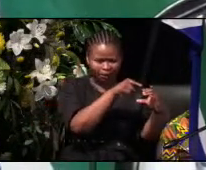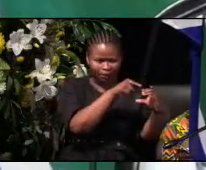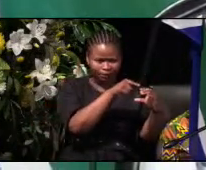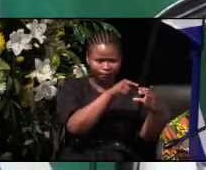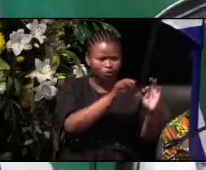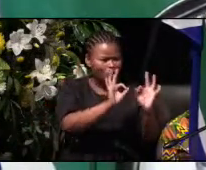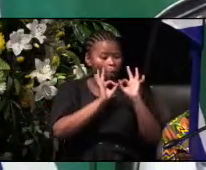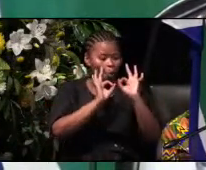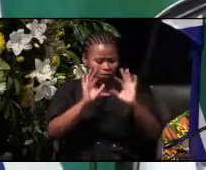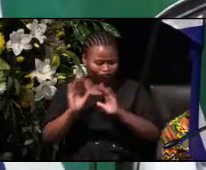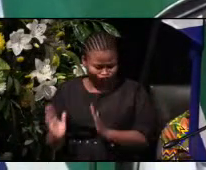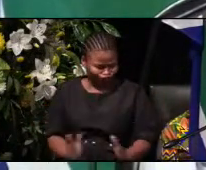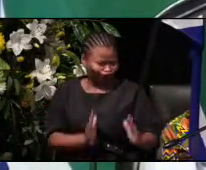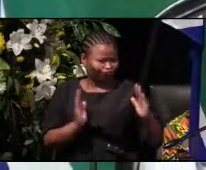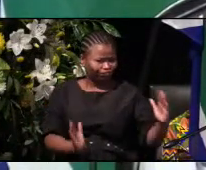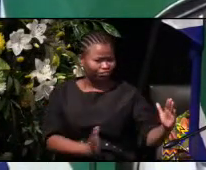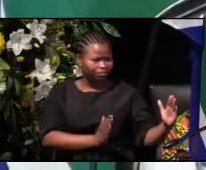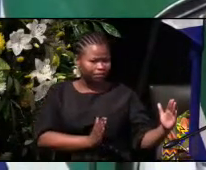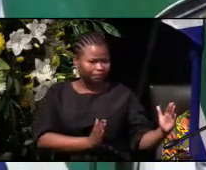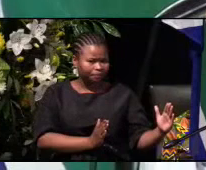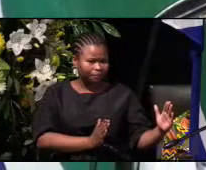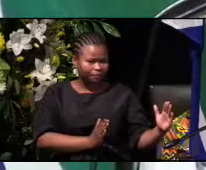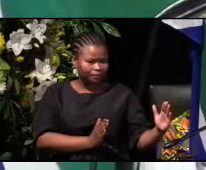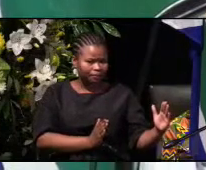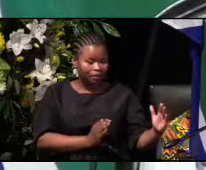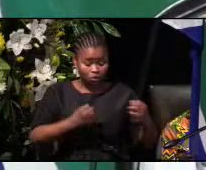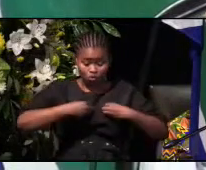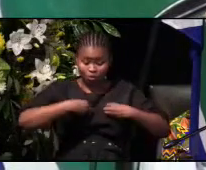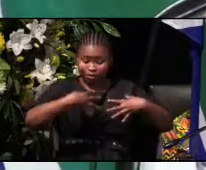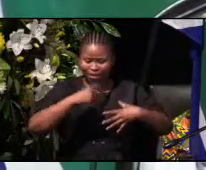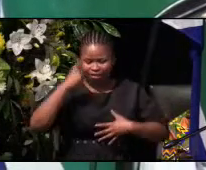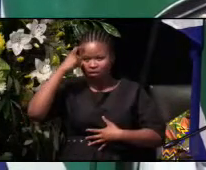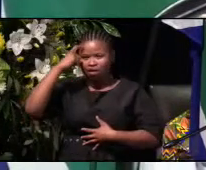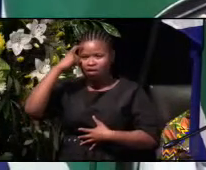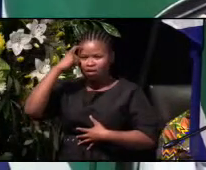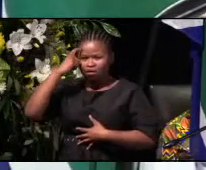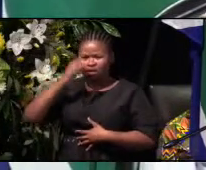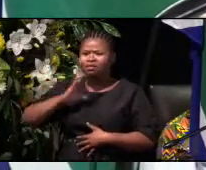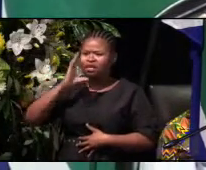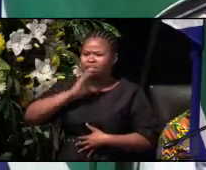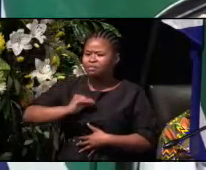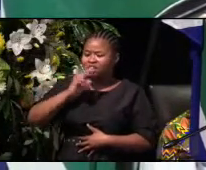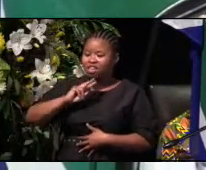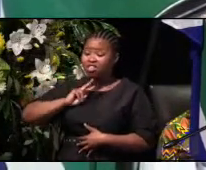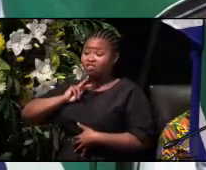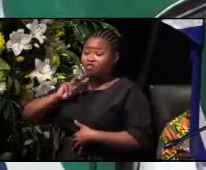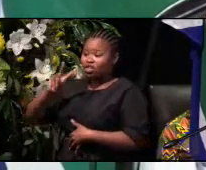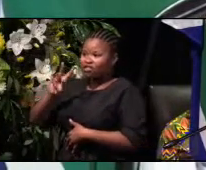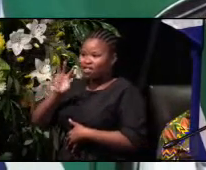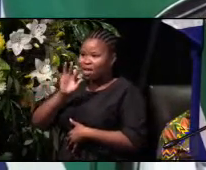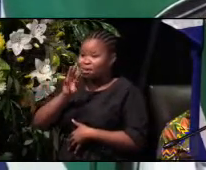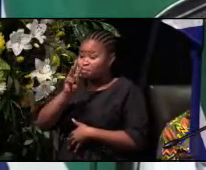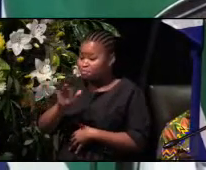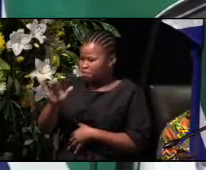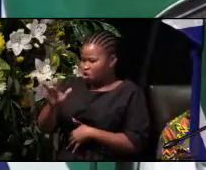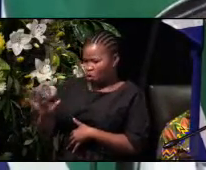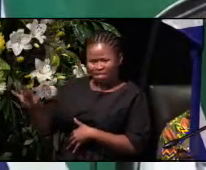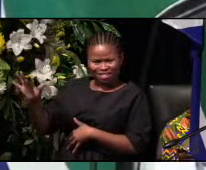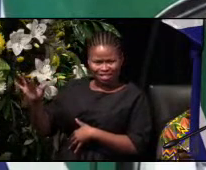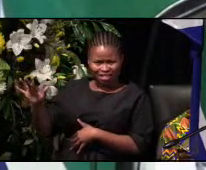so well organized that you'd start thinking they are speaking in the voices of Millions